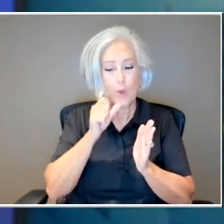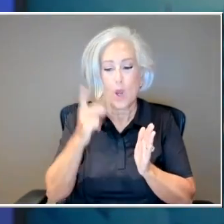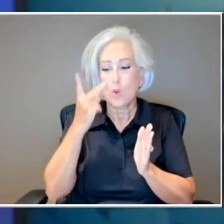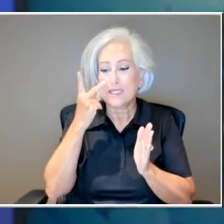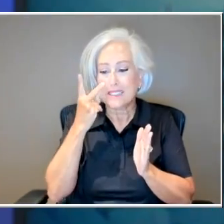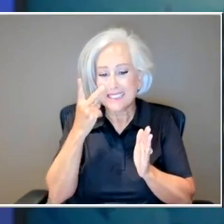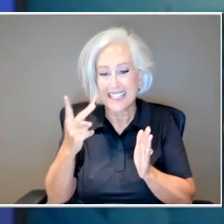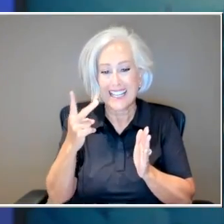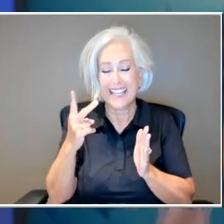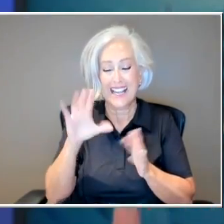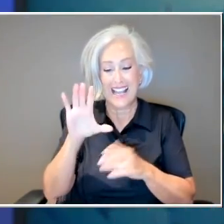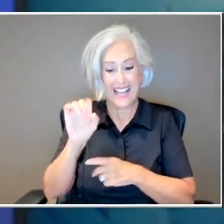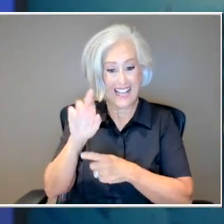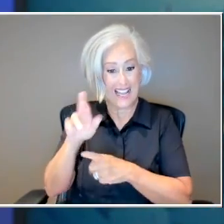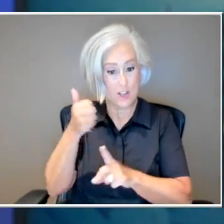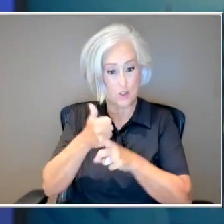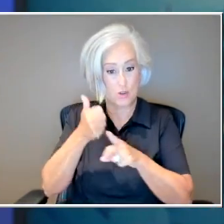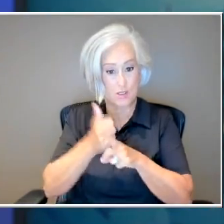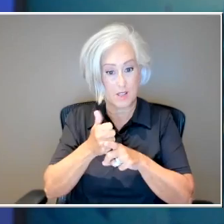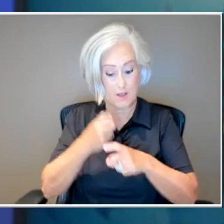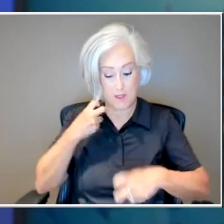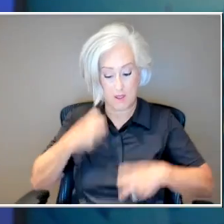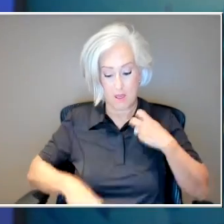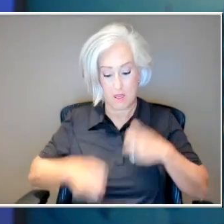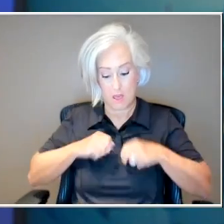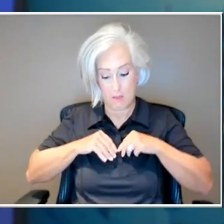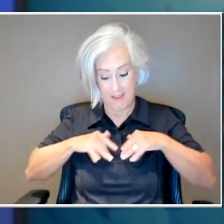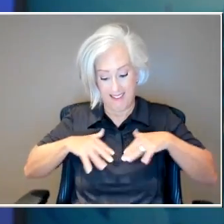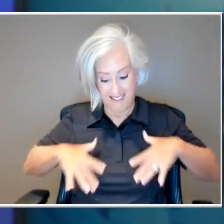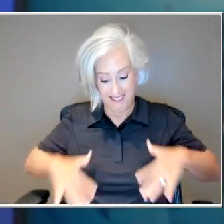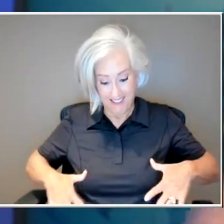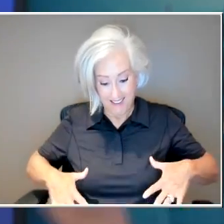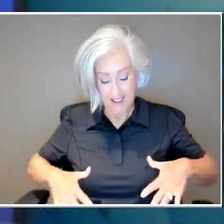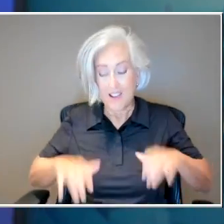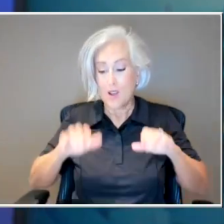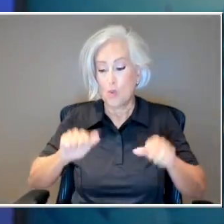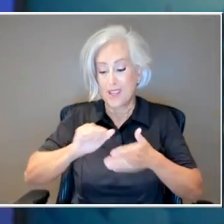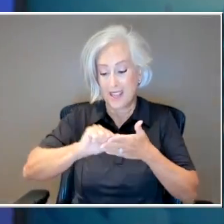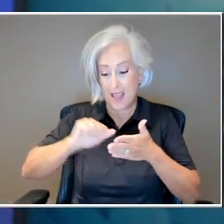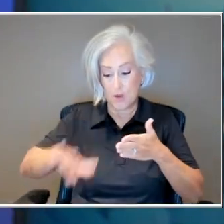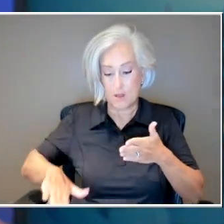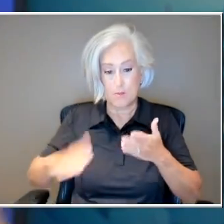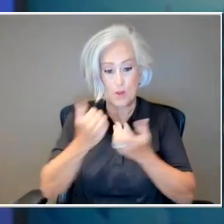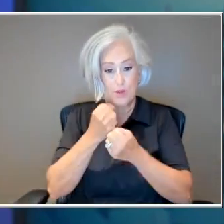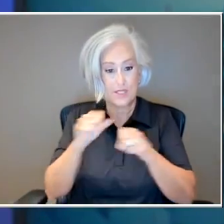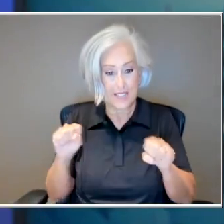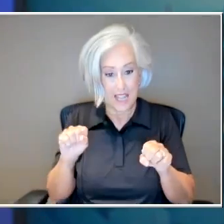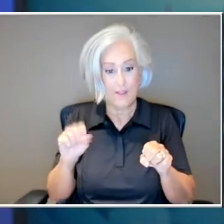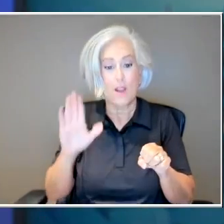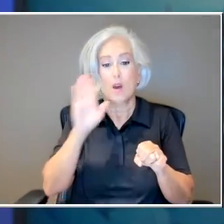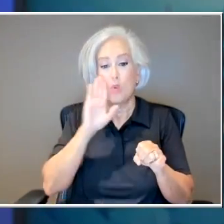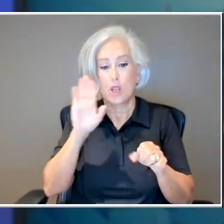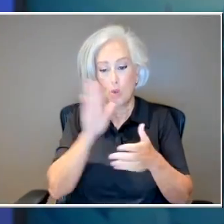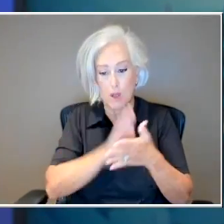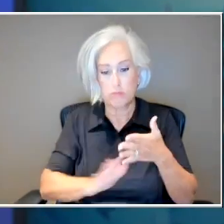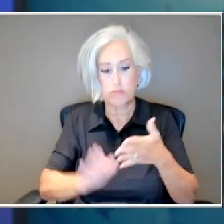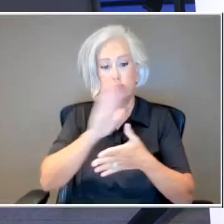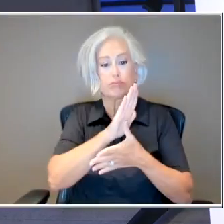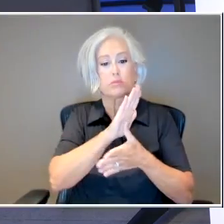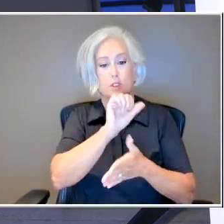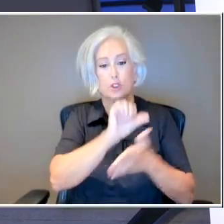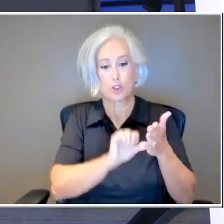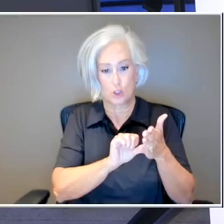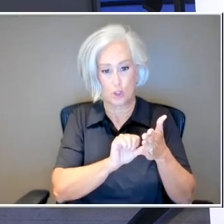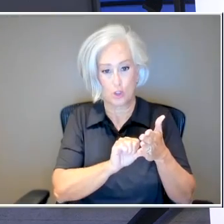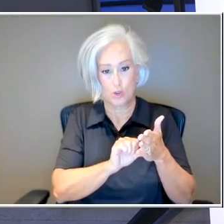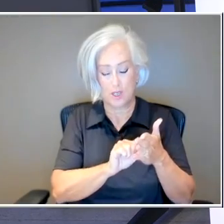body. It looks like we can remove the cancer safely, then we'll go for surgery first, which is actually what we did in your case.